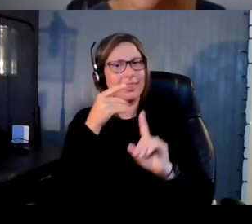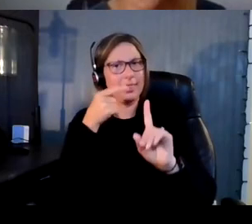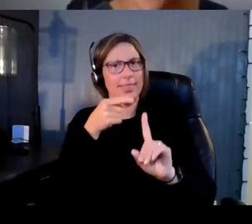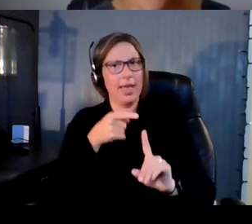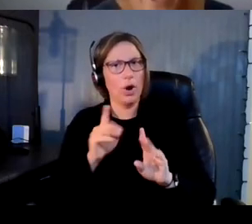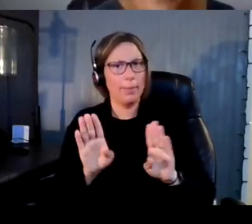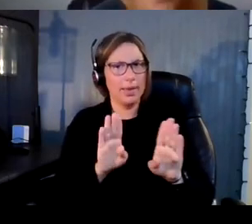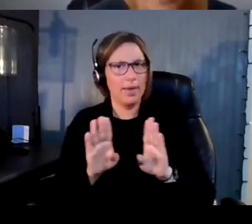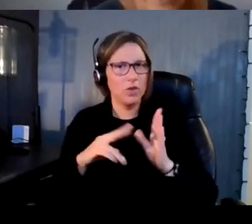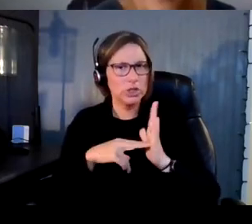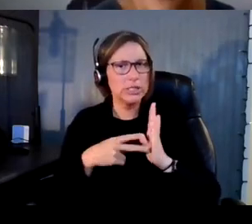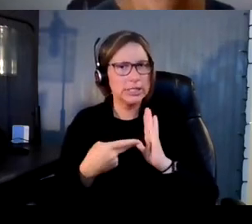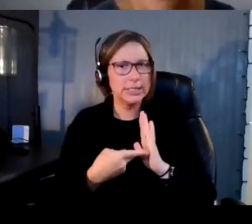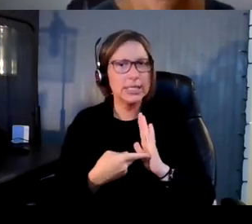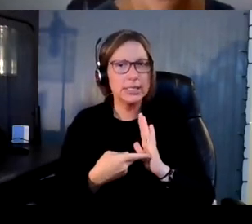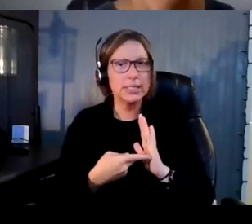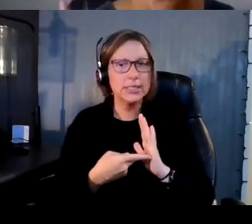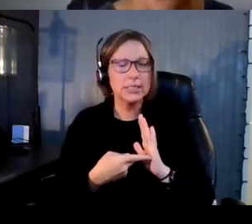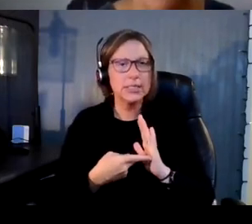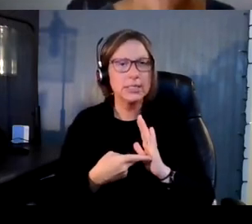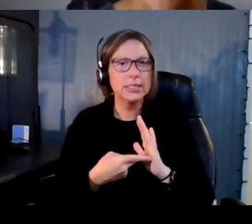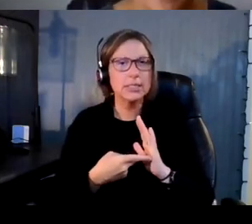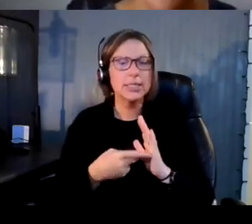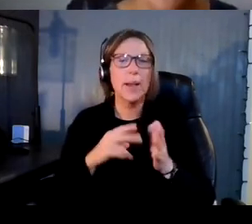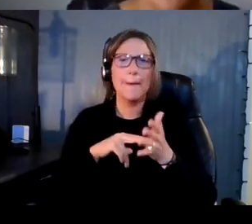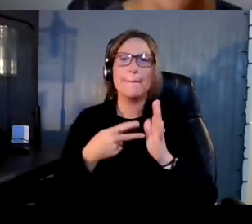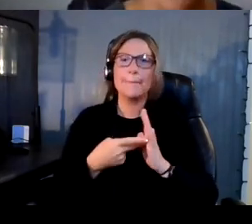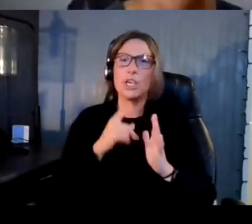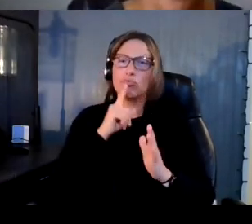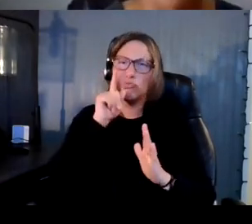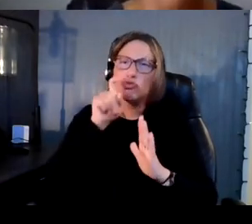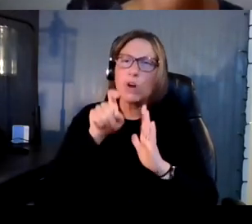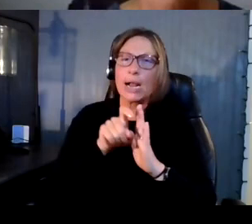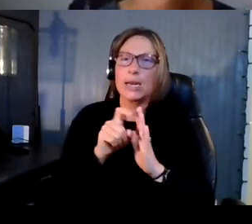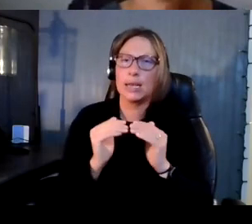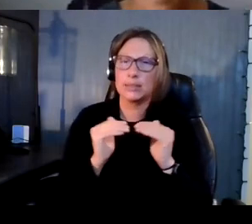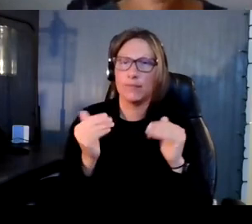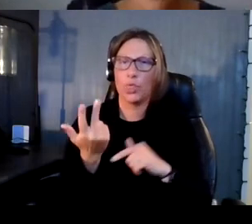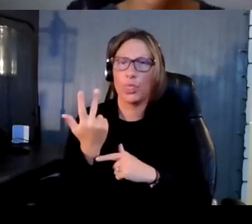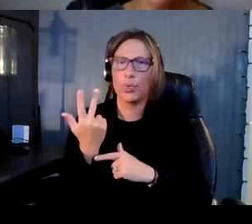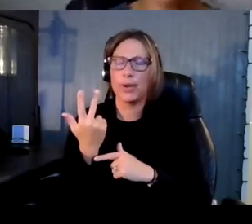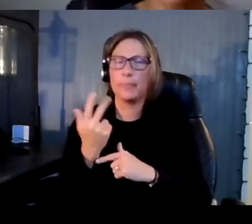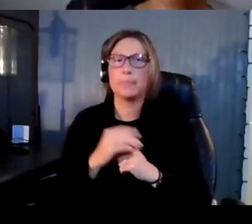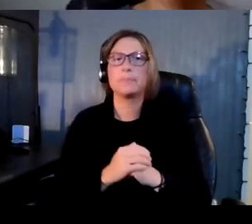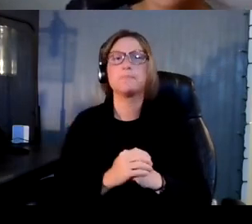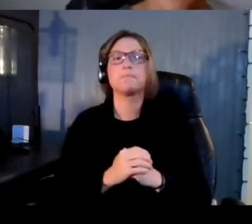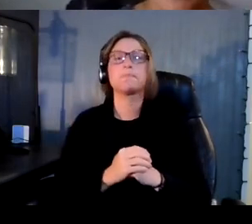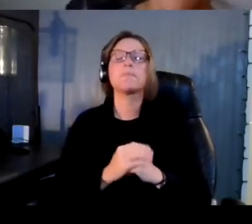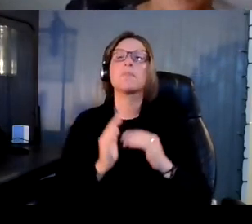intents. So we're actually getting to that place where we recognize in level 3. In level 3, this